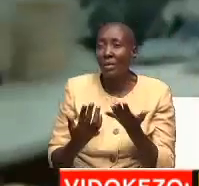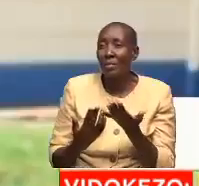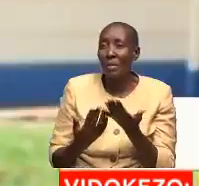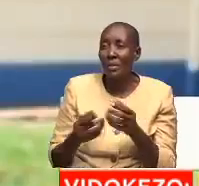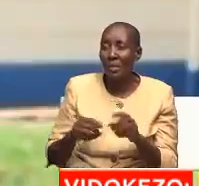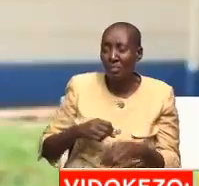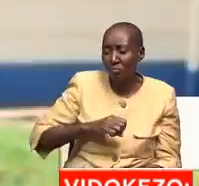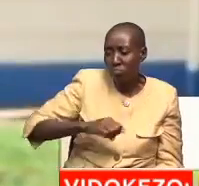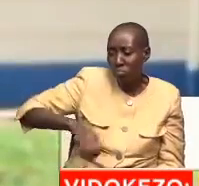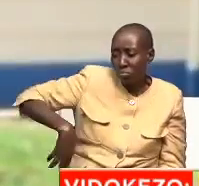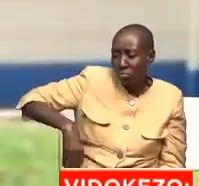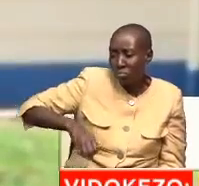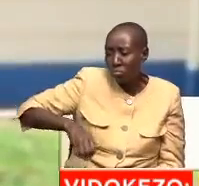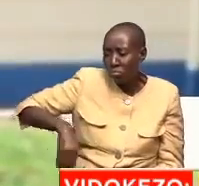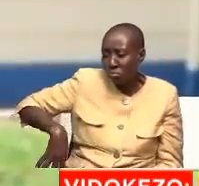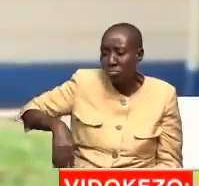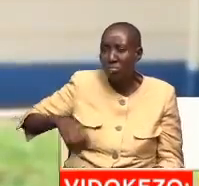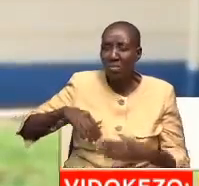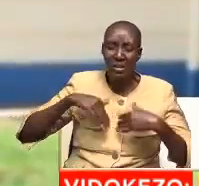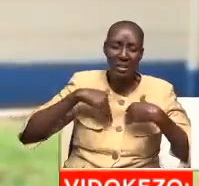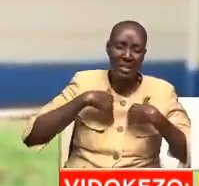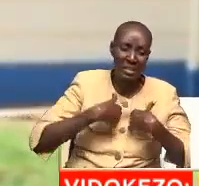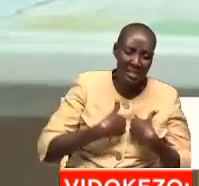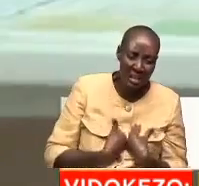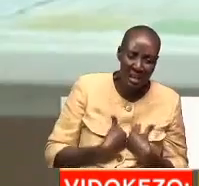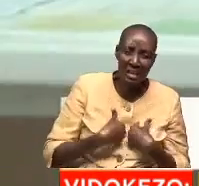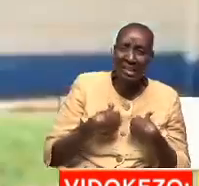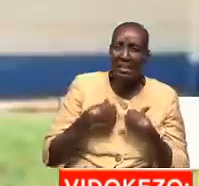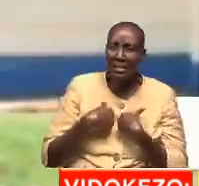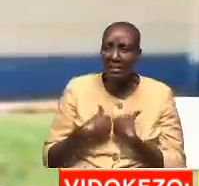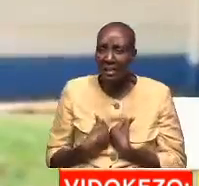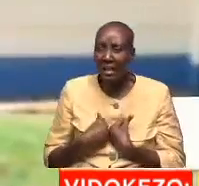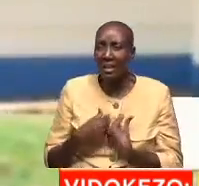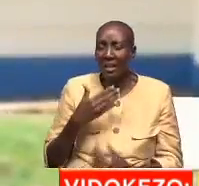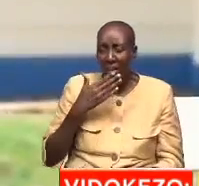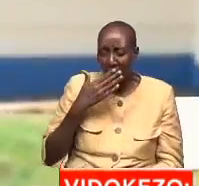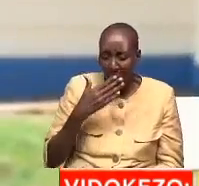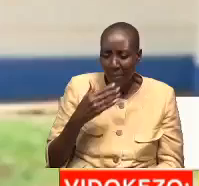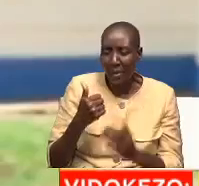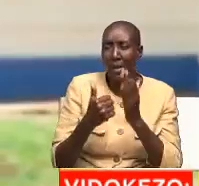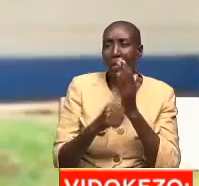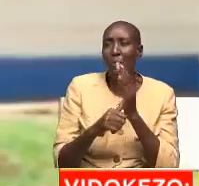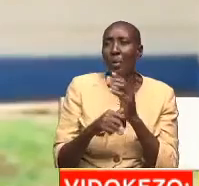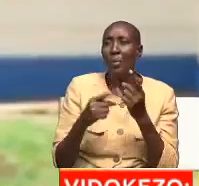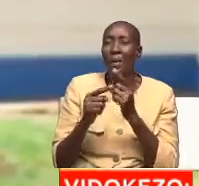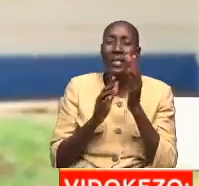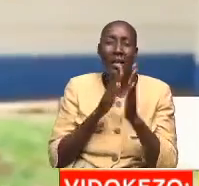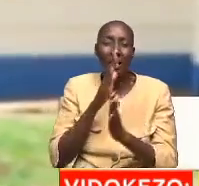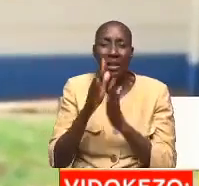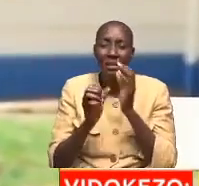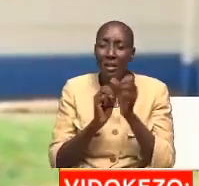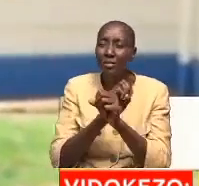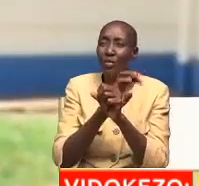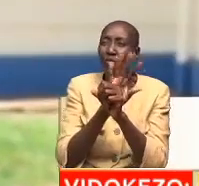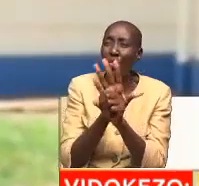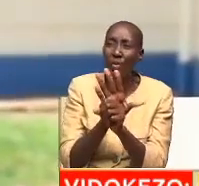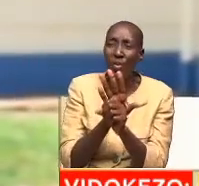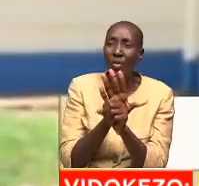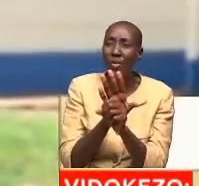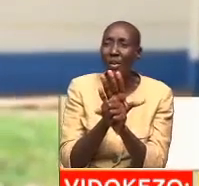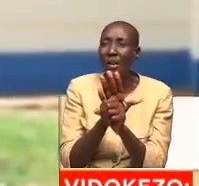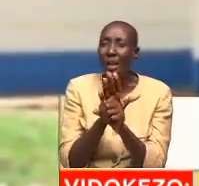diarrhea, restlessness, difficulty in breathing. Unfortunately, the symptoms of corona are